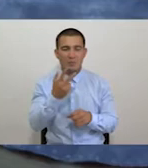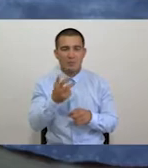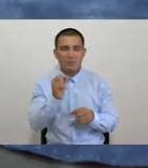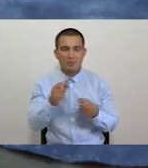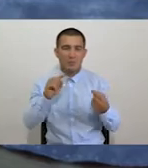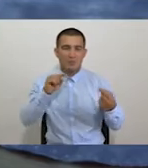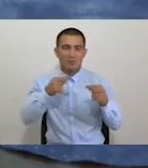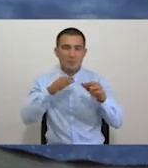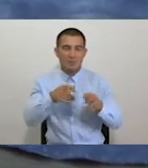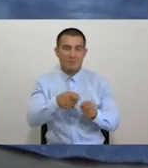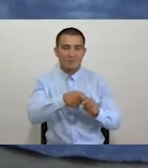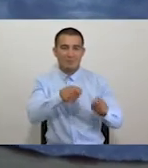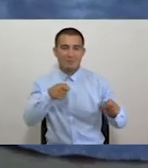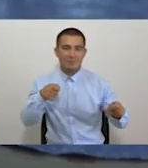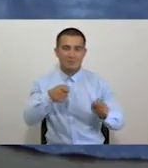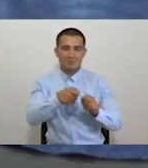olamiz.